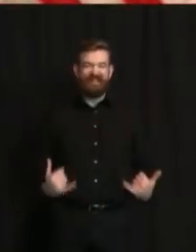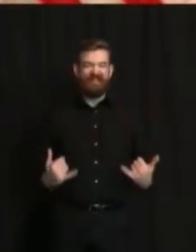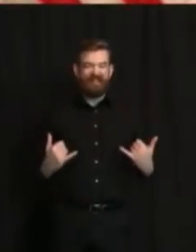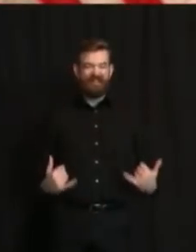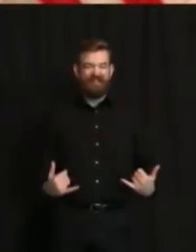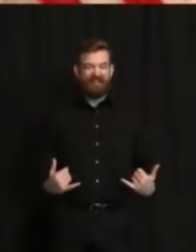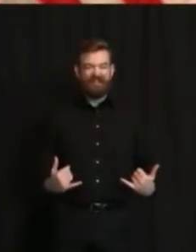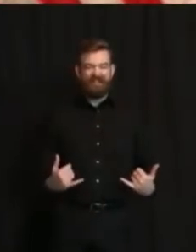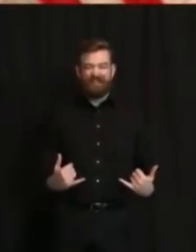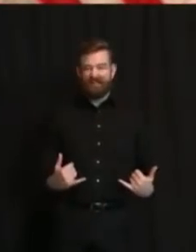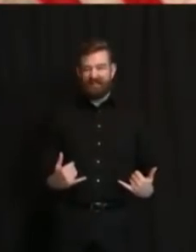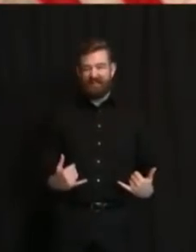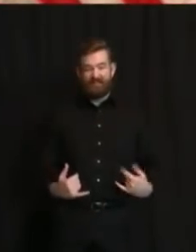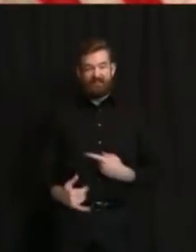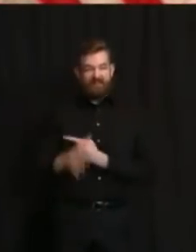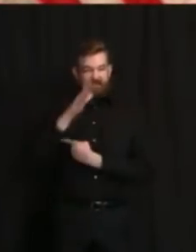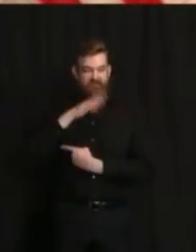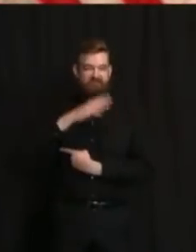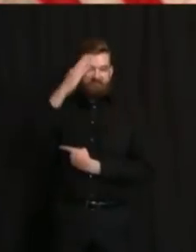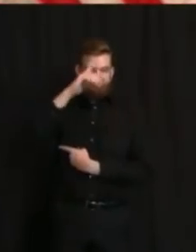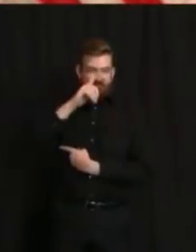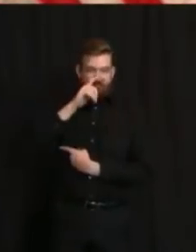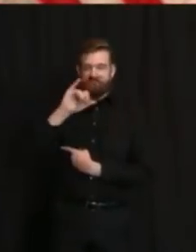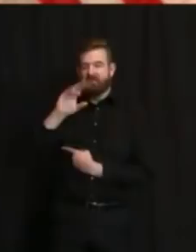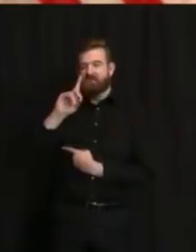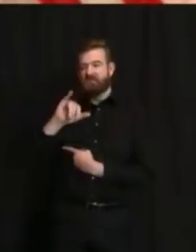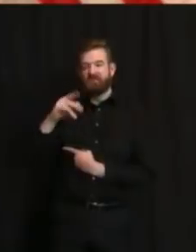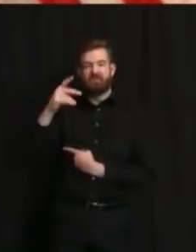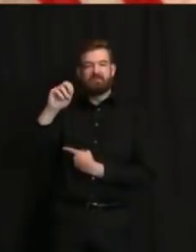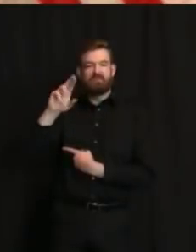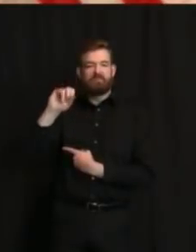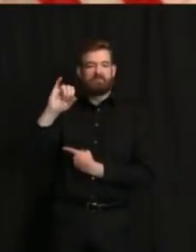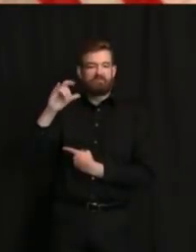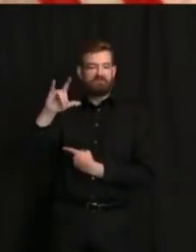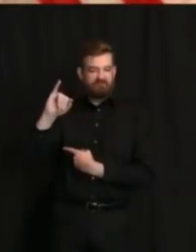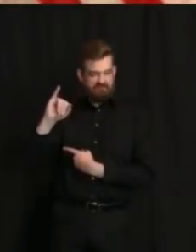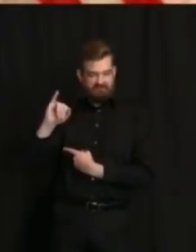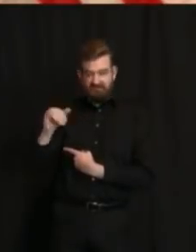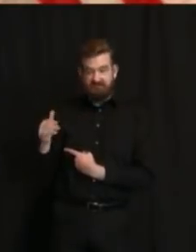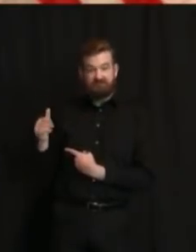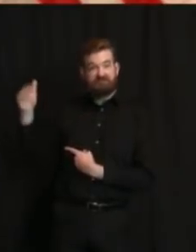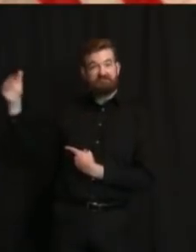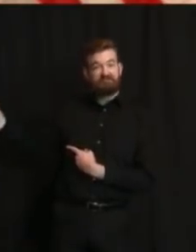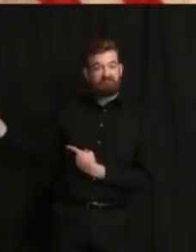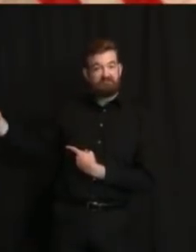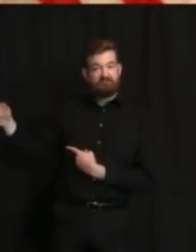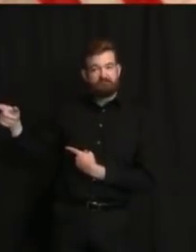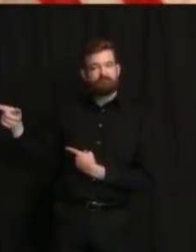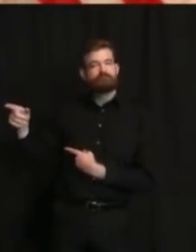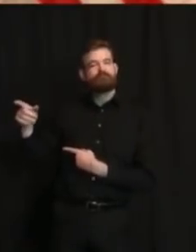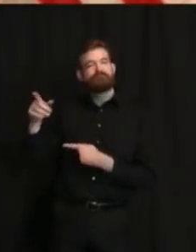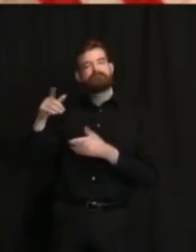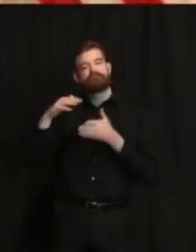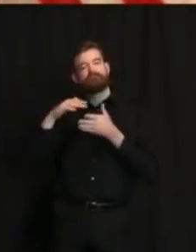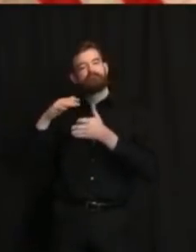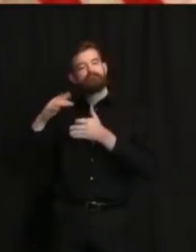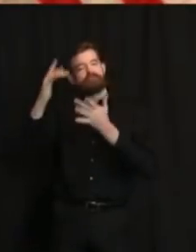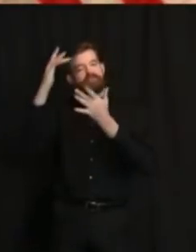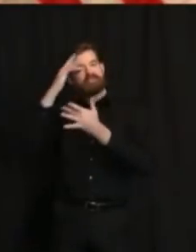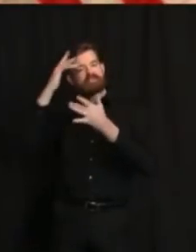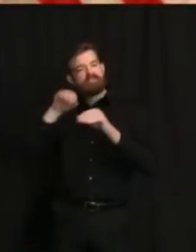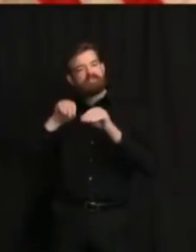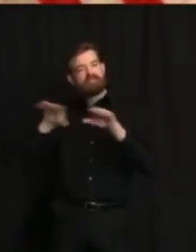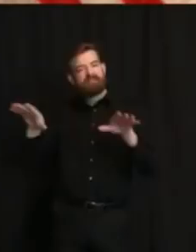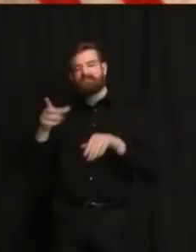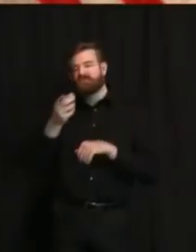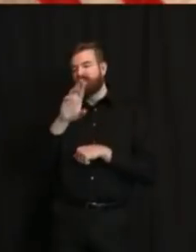Commissioner of the Department of Health, Judy Persichilli. Judy. To her right, State Epidemiologist, Dr. Christina Tan. Dr. Tan, again, thank you